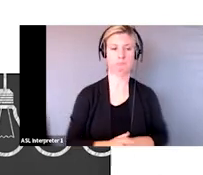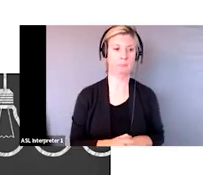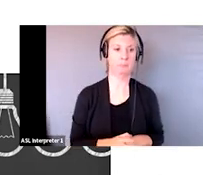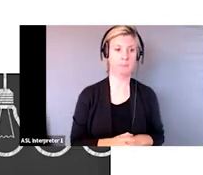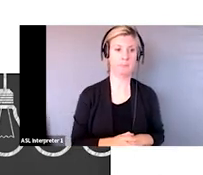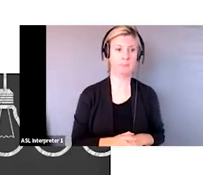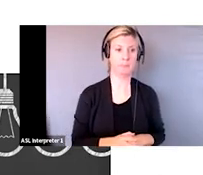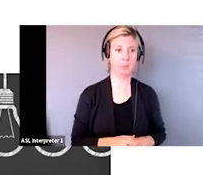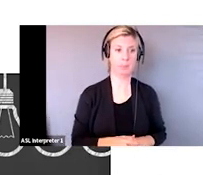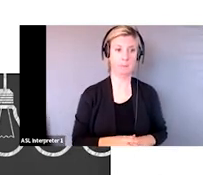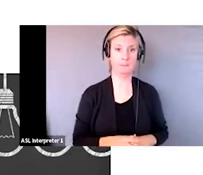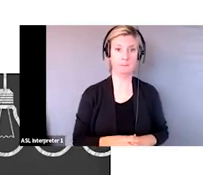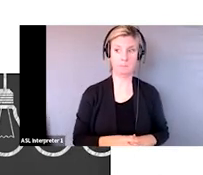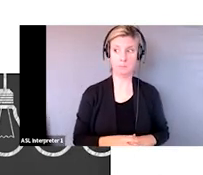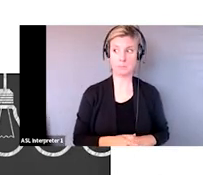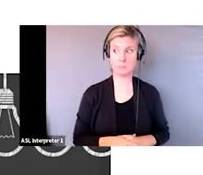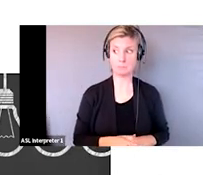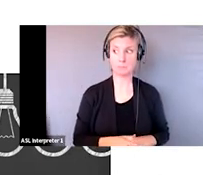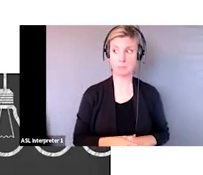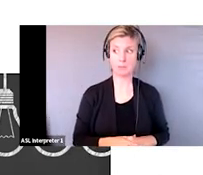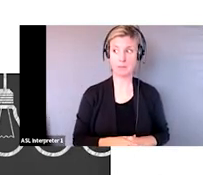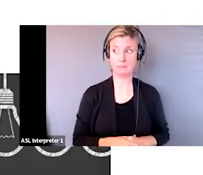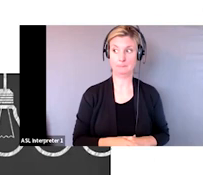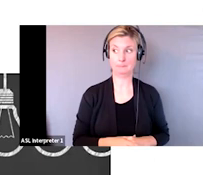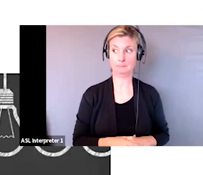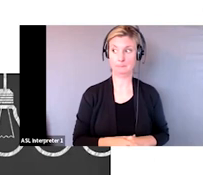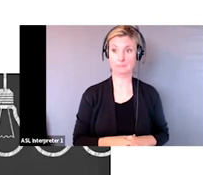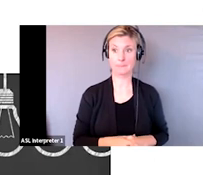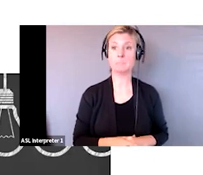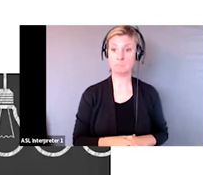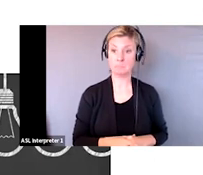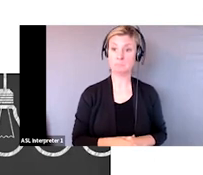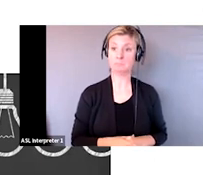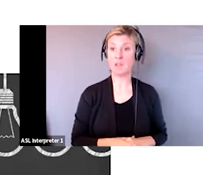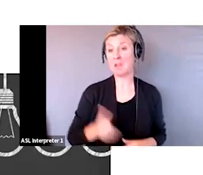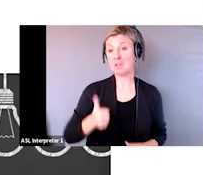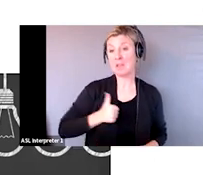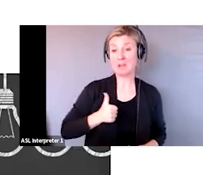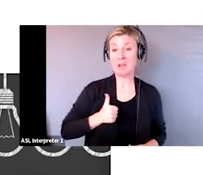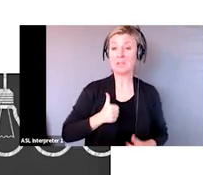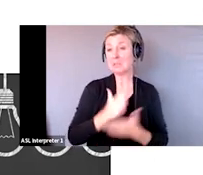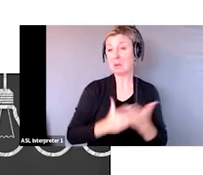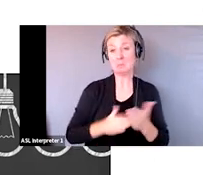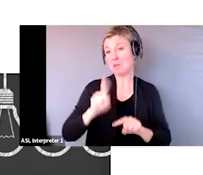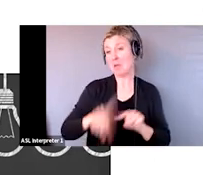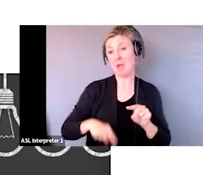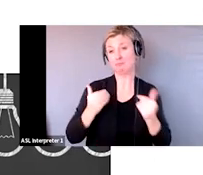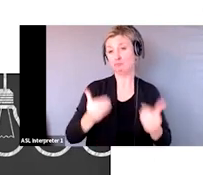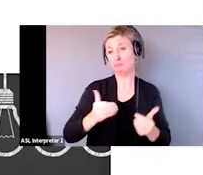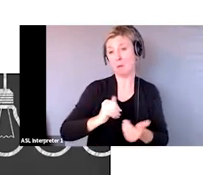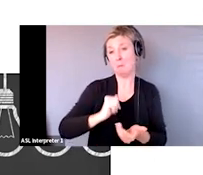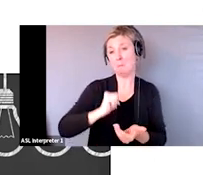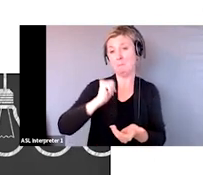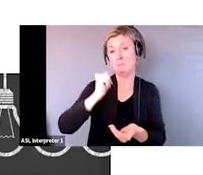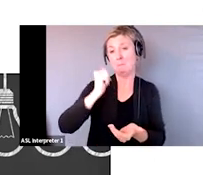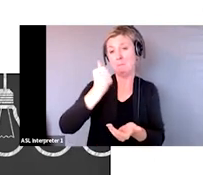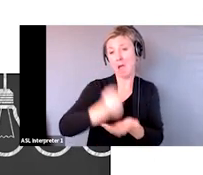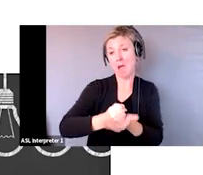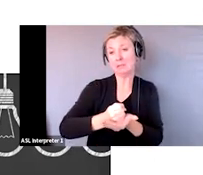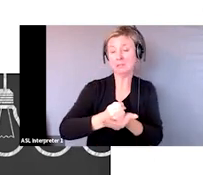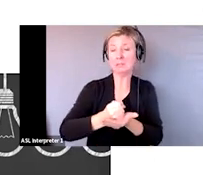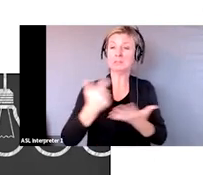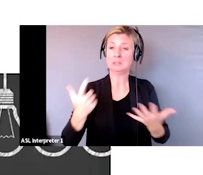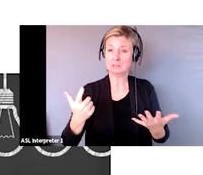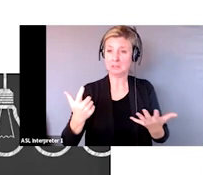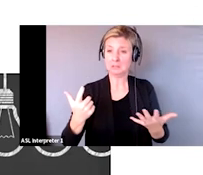cannot, there are certain things that are not patentable, and these things are generally, they vary a little bit